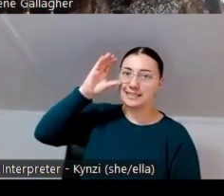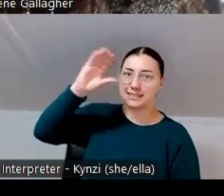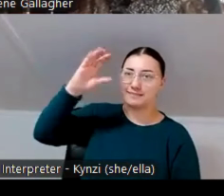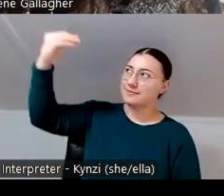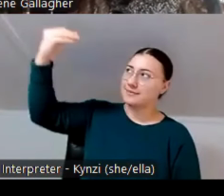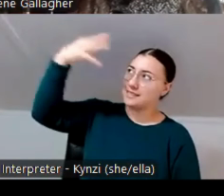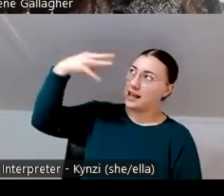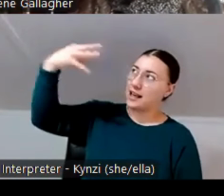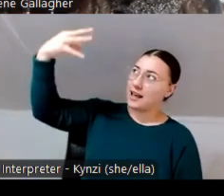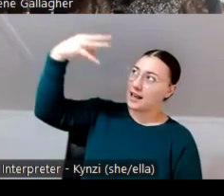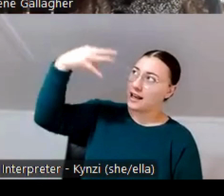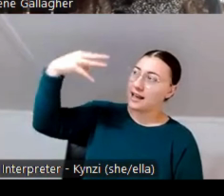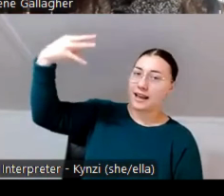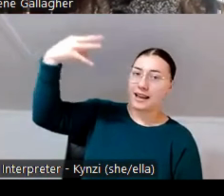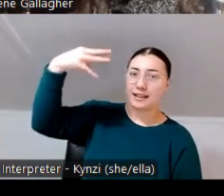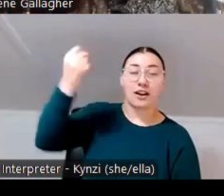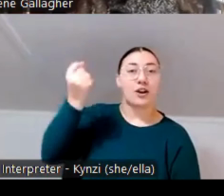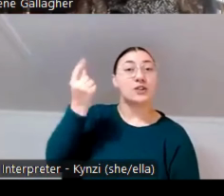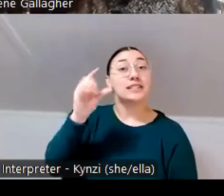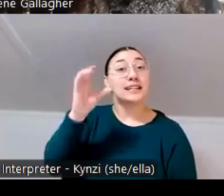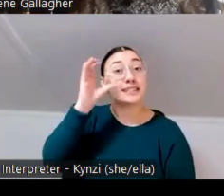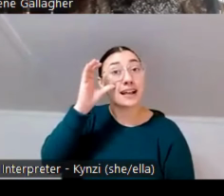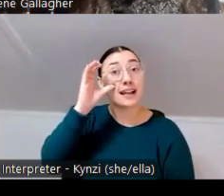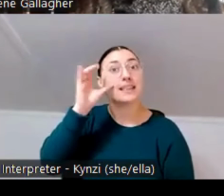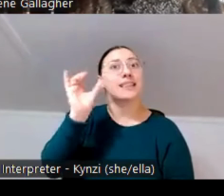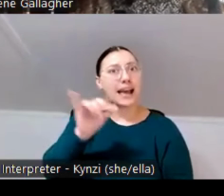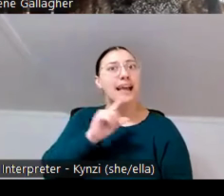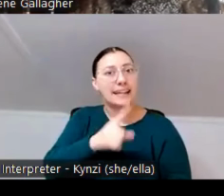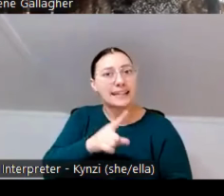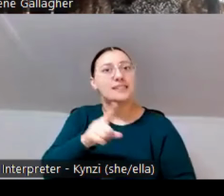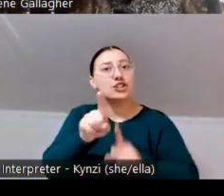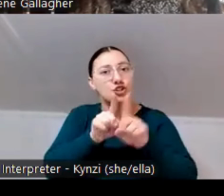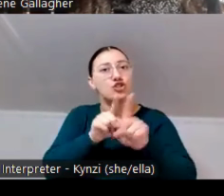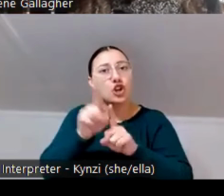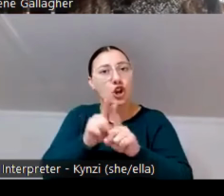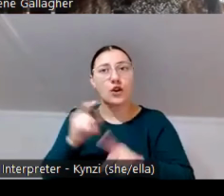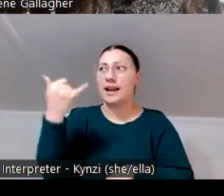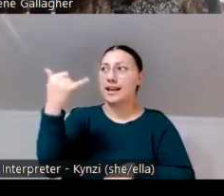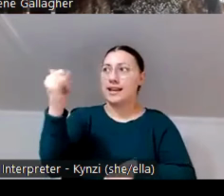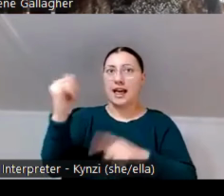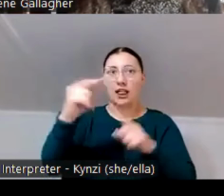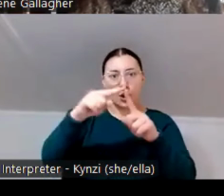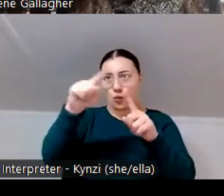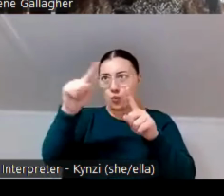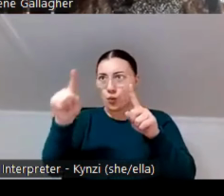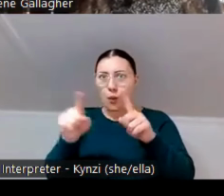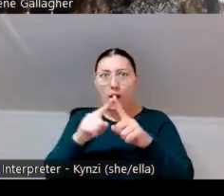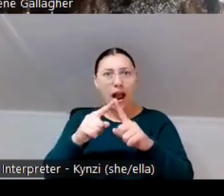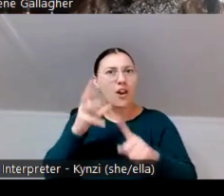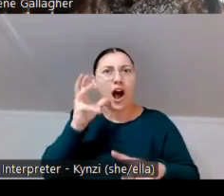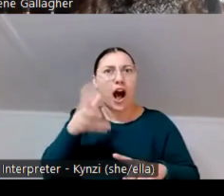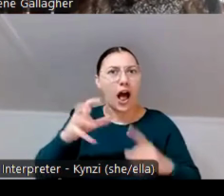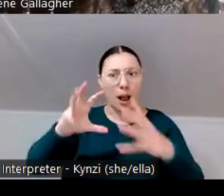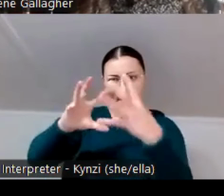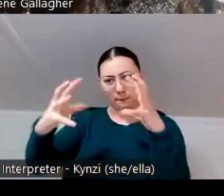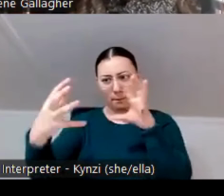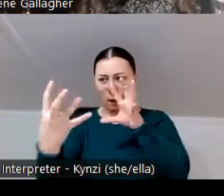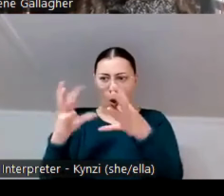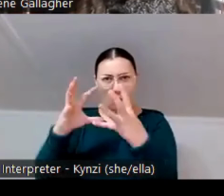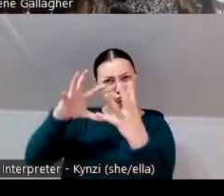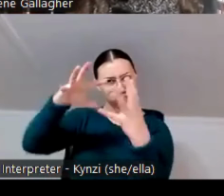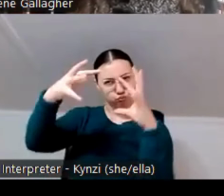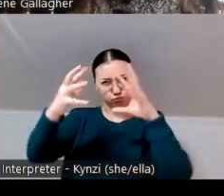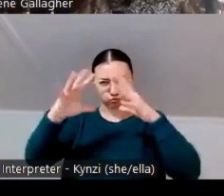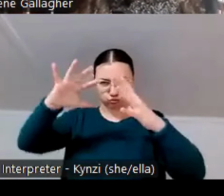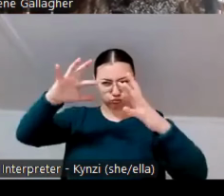And the sun is a star. It's a yellow, round, hot ball. It releases energy that